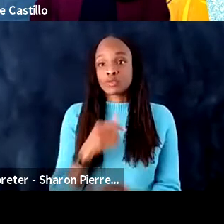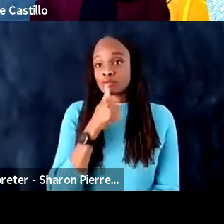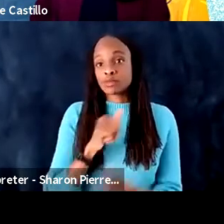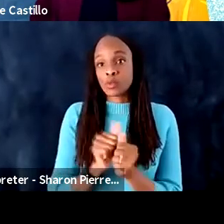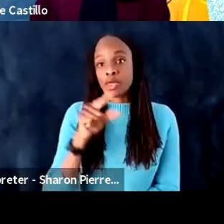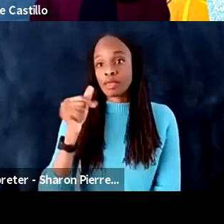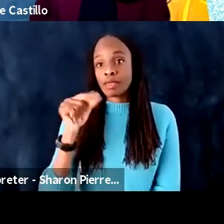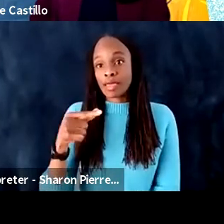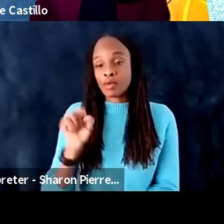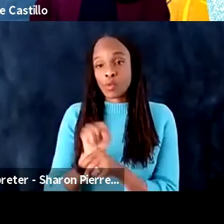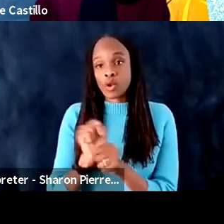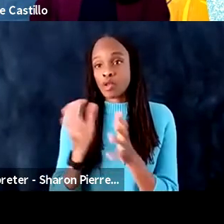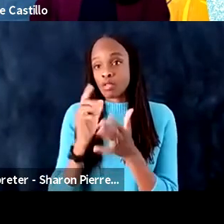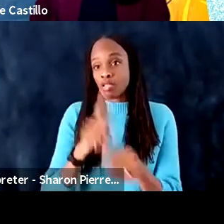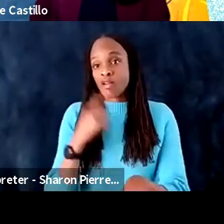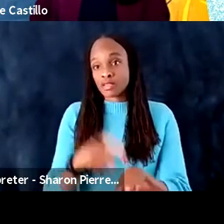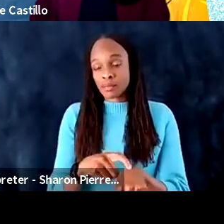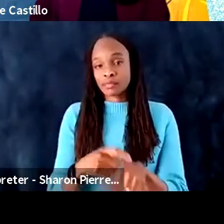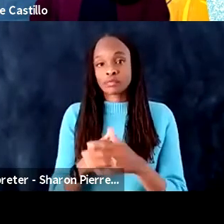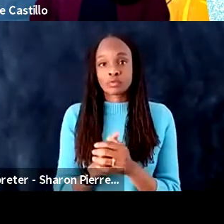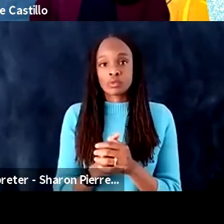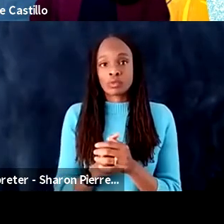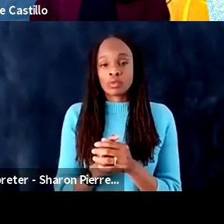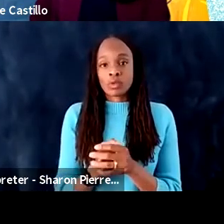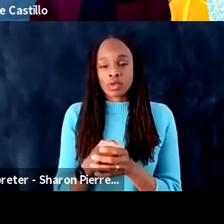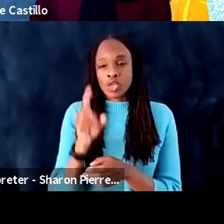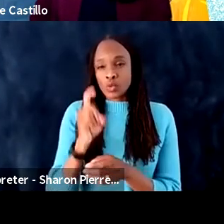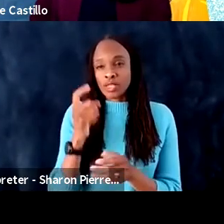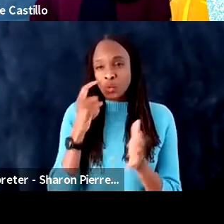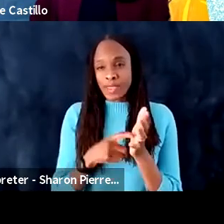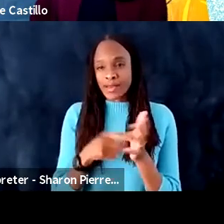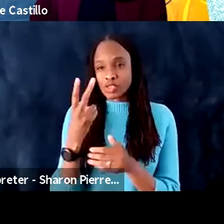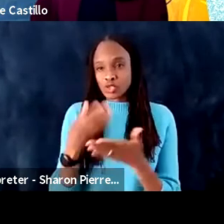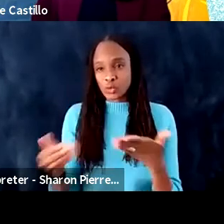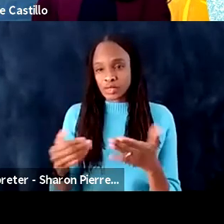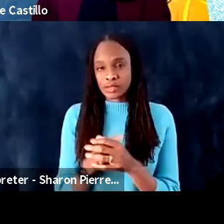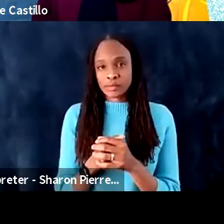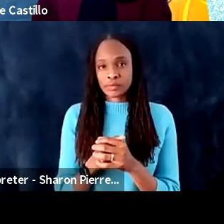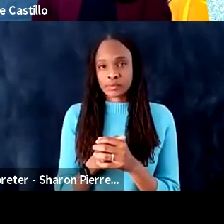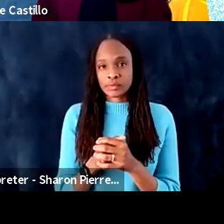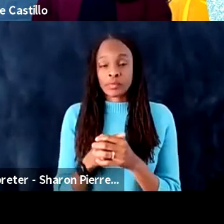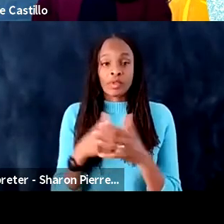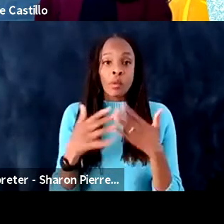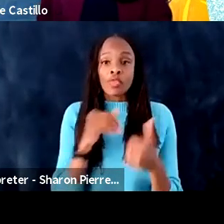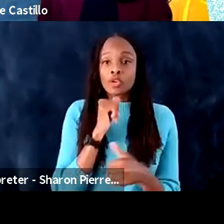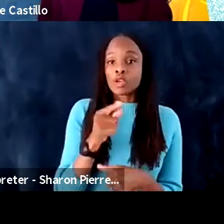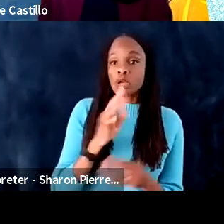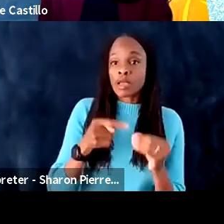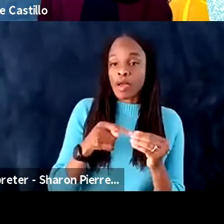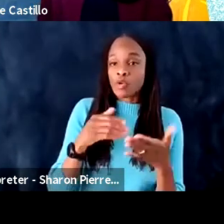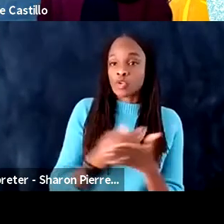that, you need to recognize a couple of things, whether or not you're talking about these new services